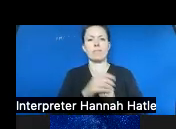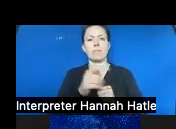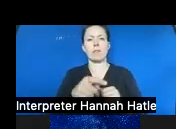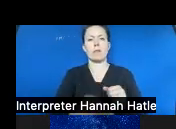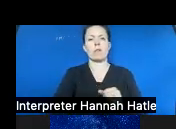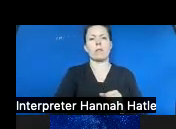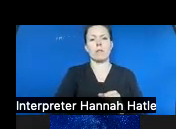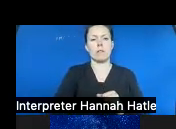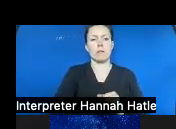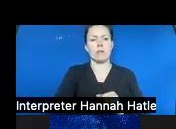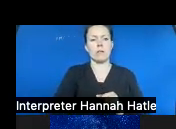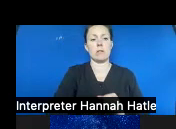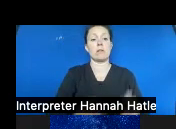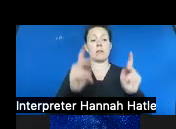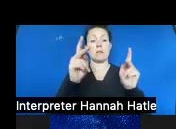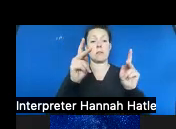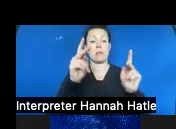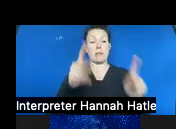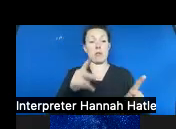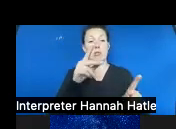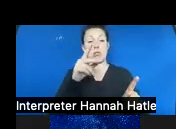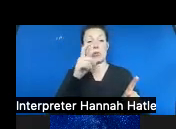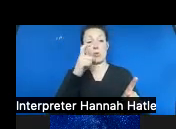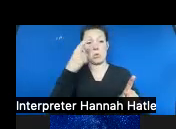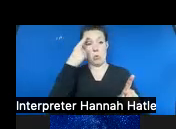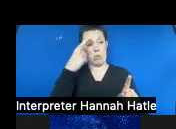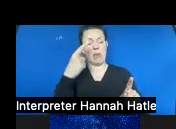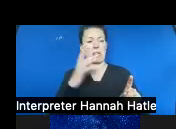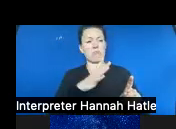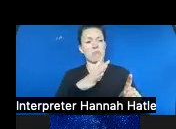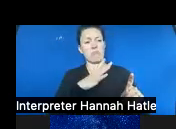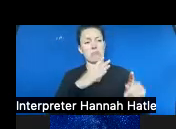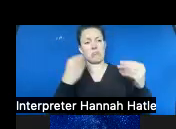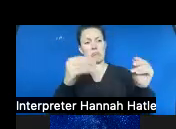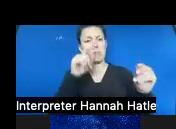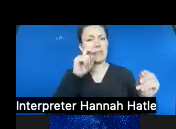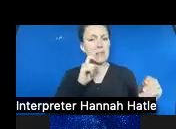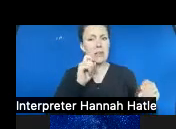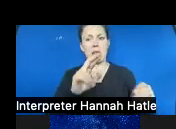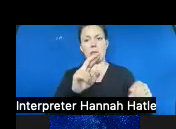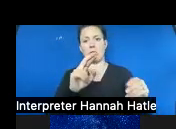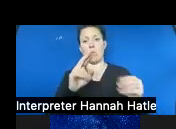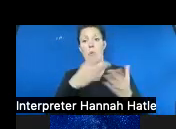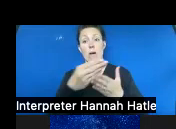it's okay to buy or sell sex, not the individual that's been exploited.